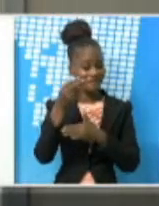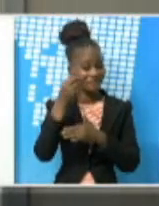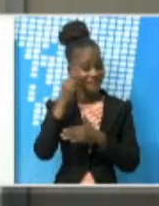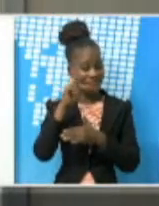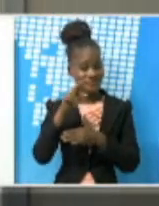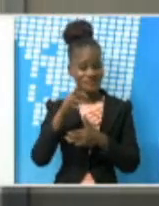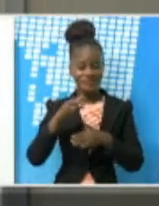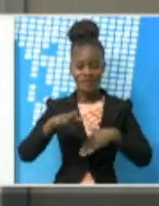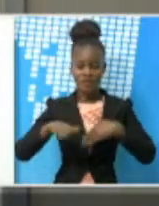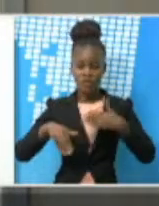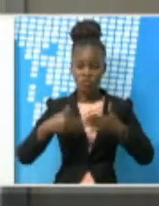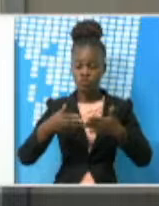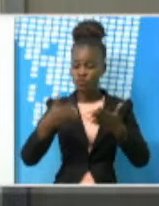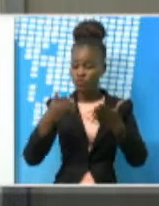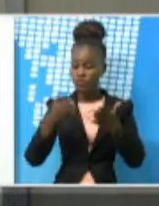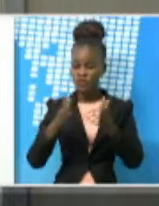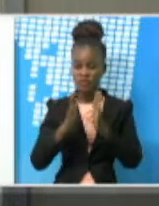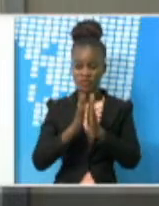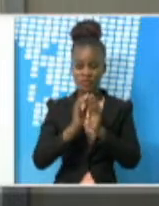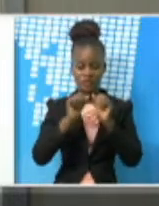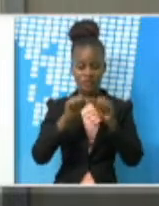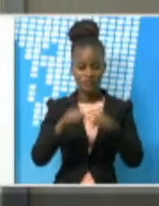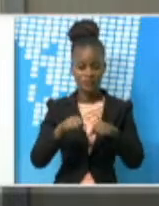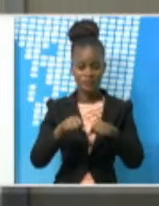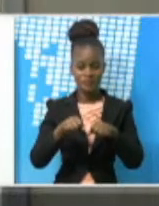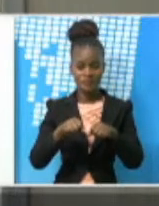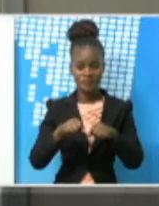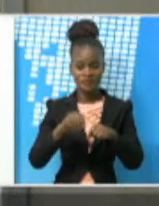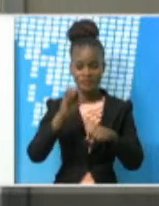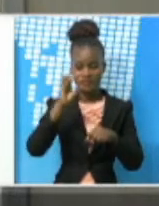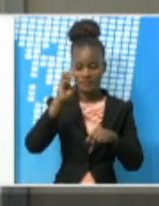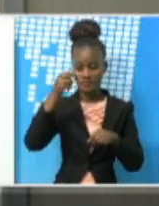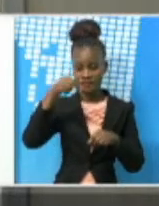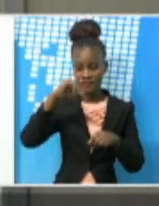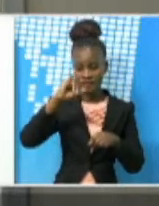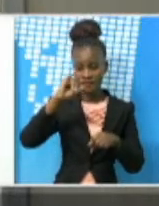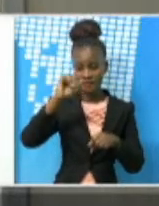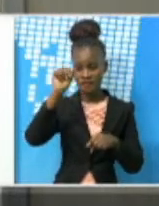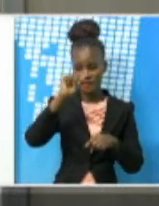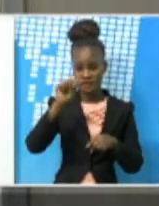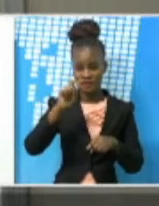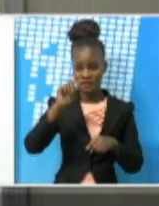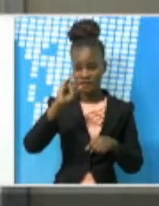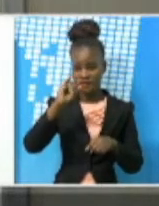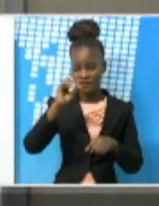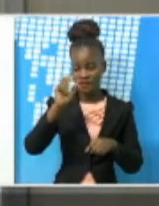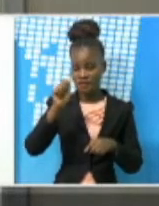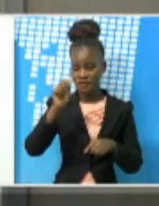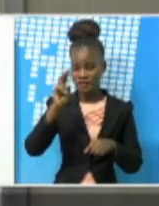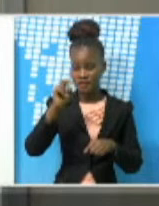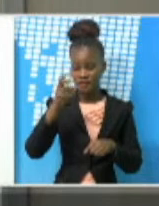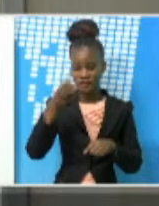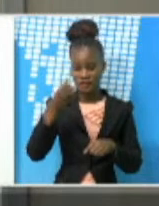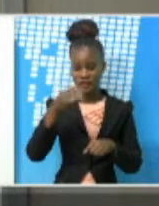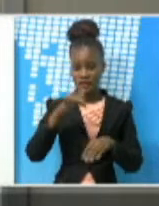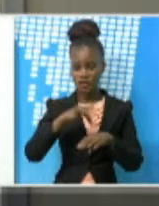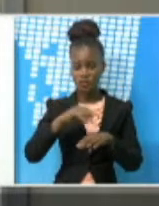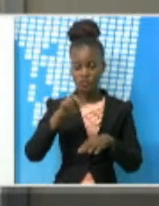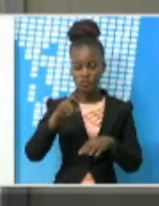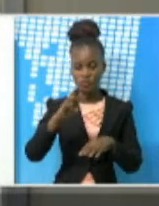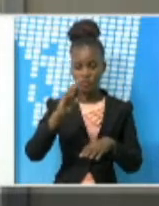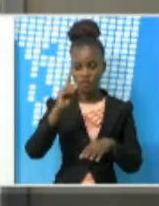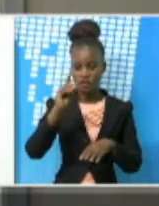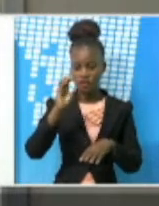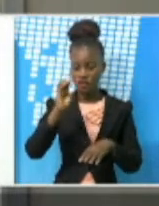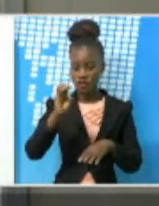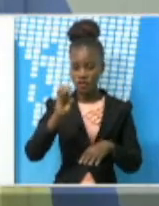to be here. Yes, I'm Christine Zake. I'm the Director of Finance and Administration at UDC. I'm